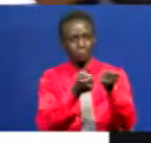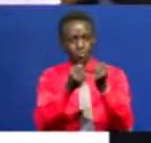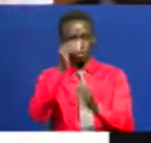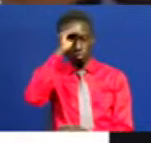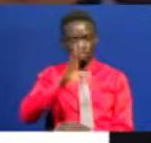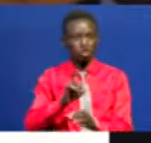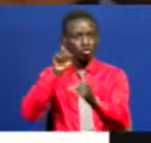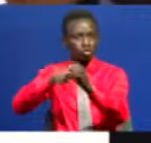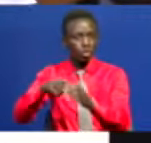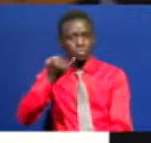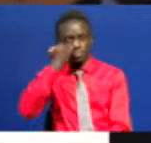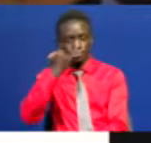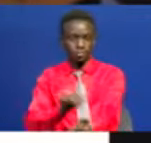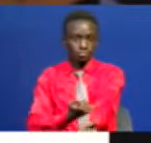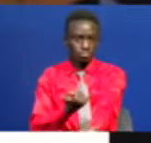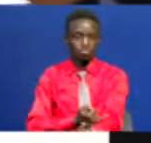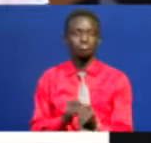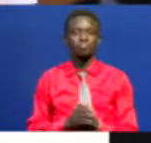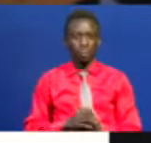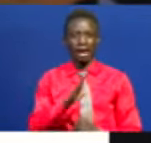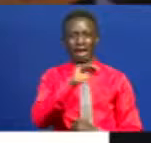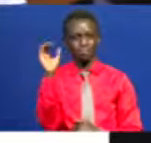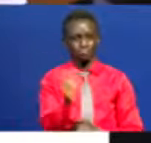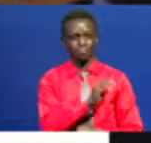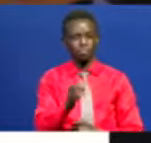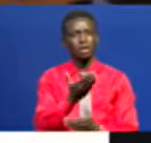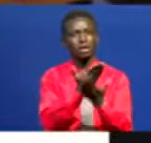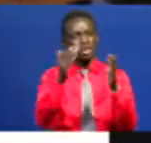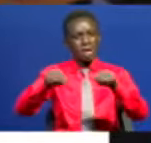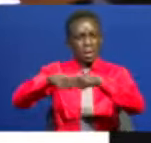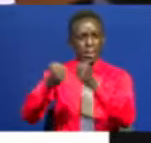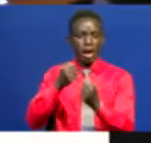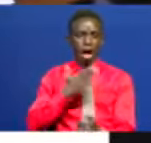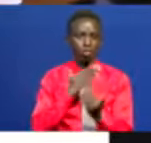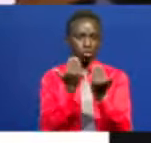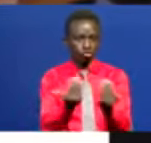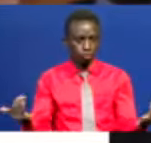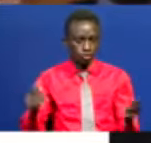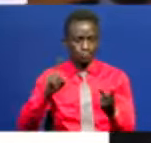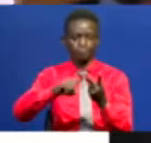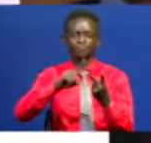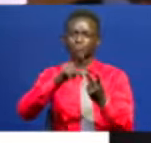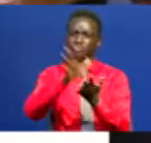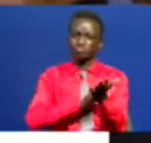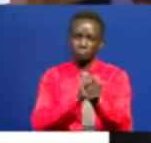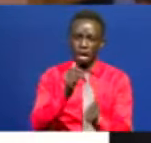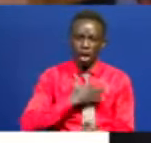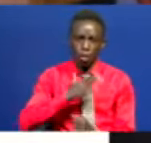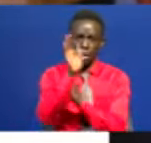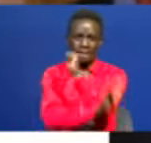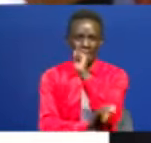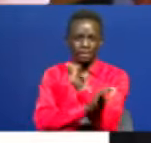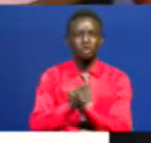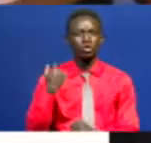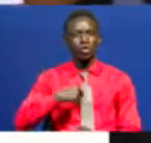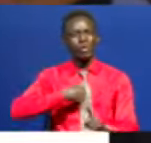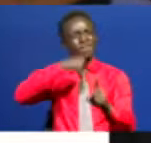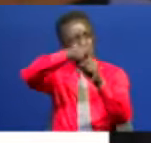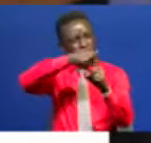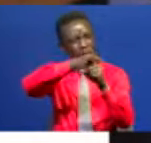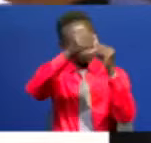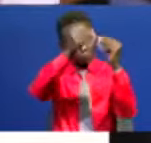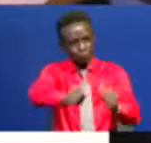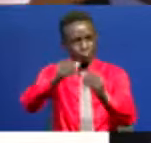You are destroying our children, you are destroying our country. We will fight you with the same strength and the same